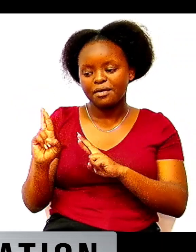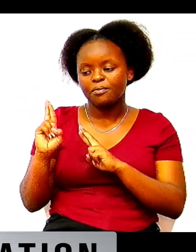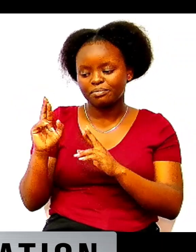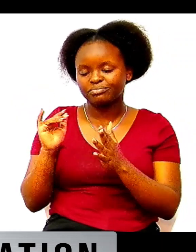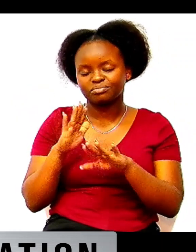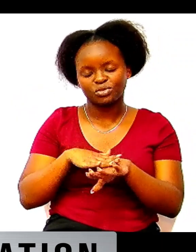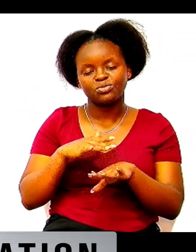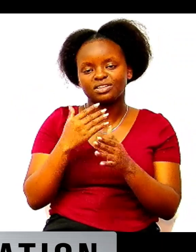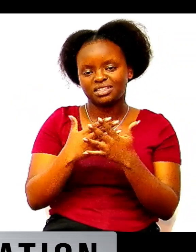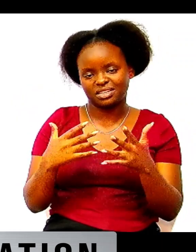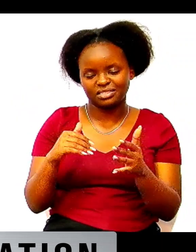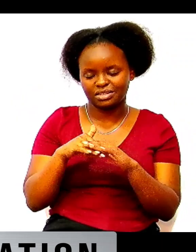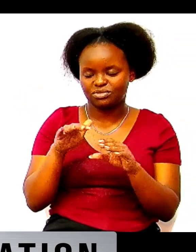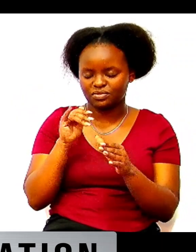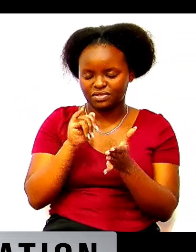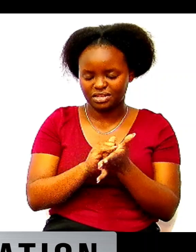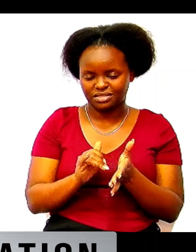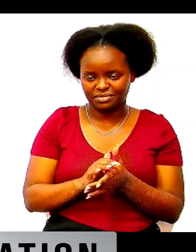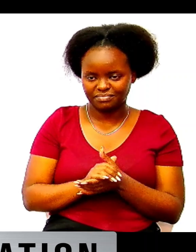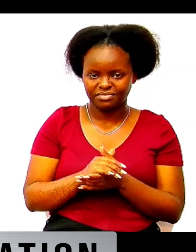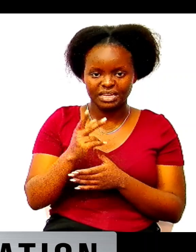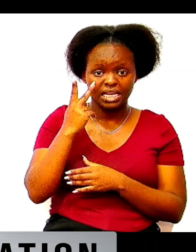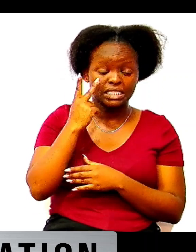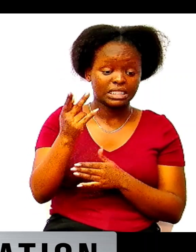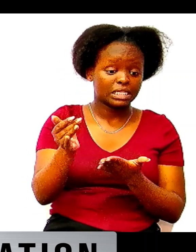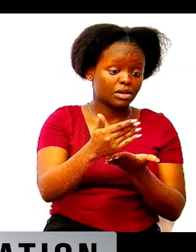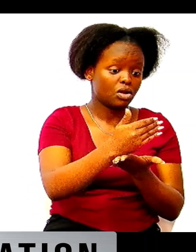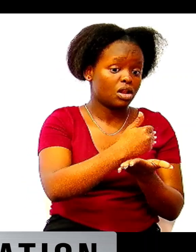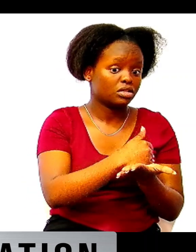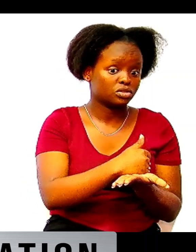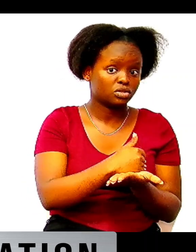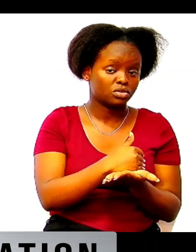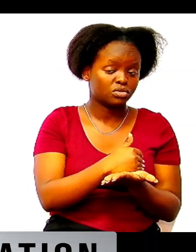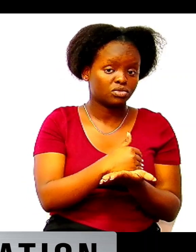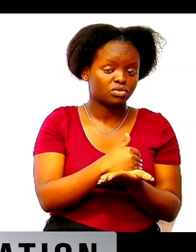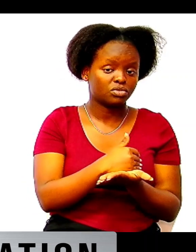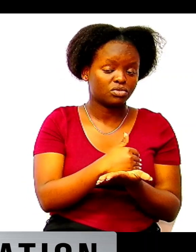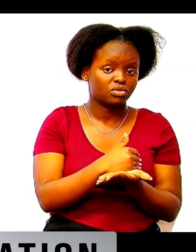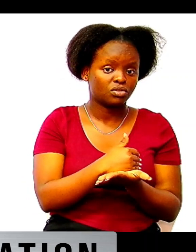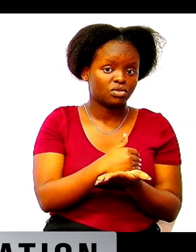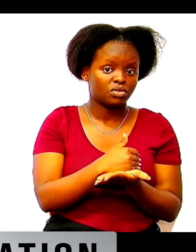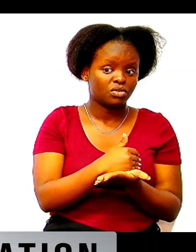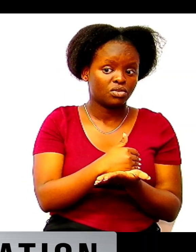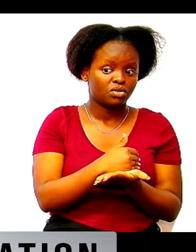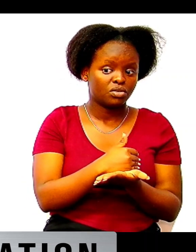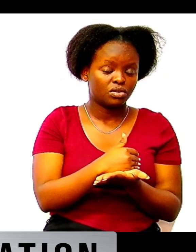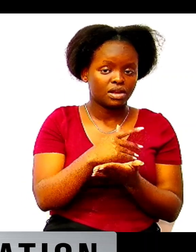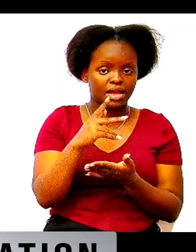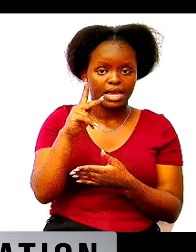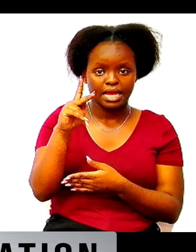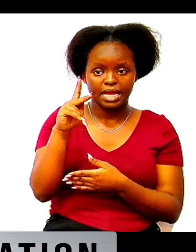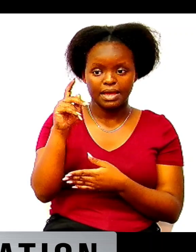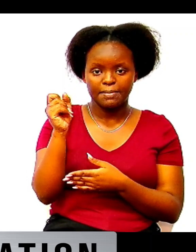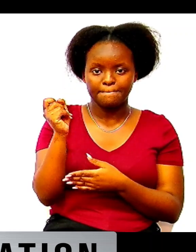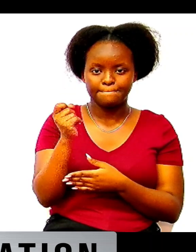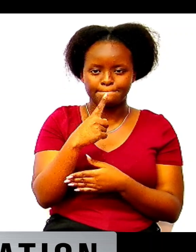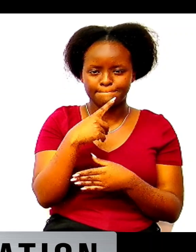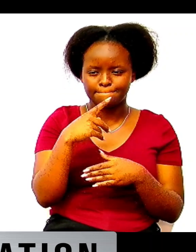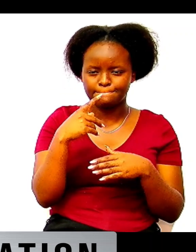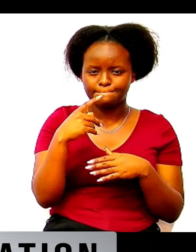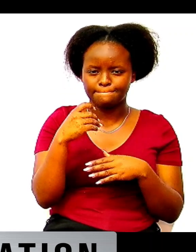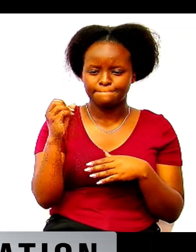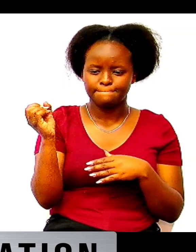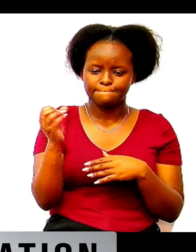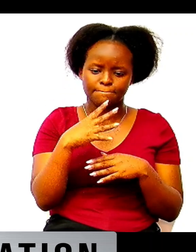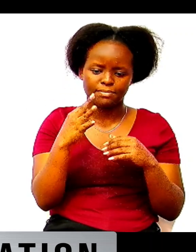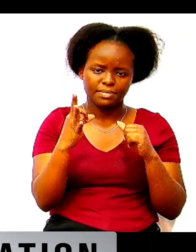things out of that. Yeah, you saw the collection of names in Kibera and other places where they're